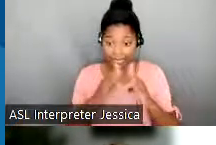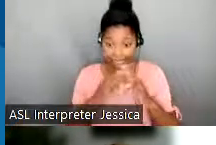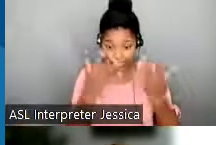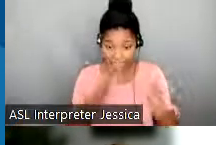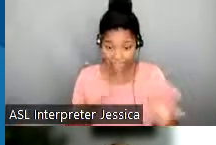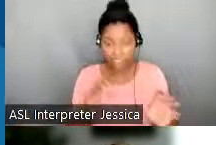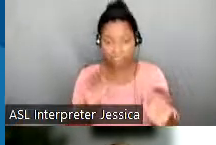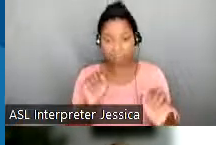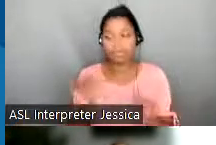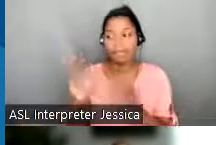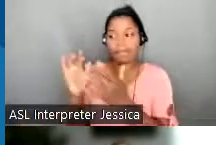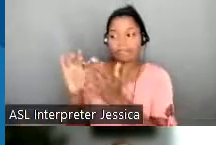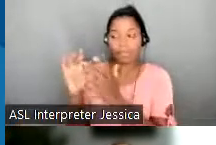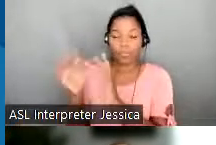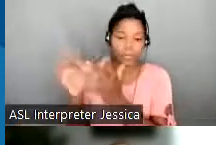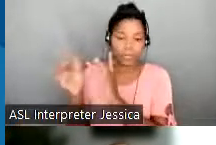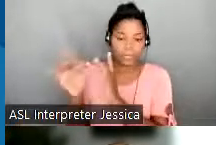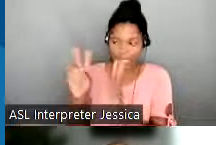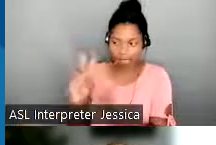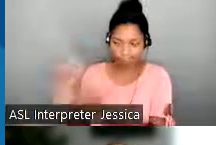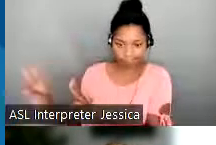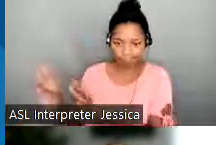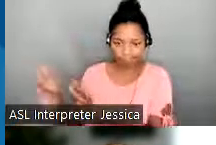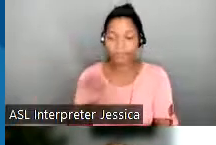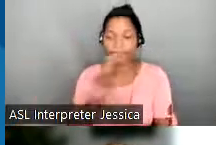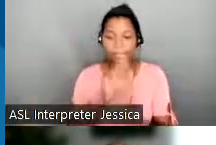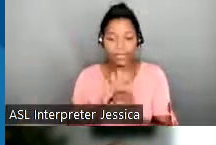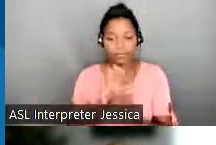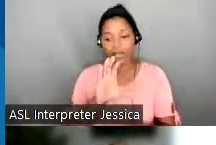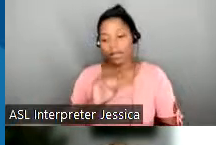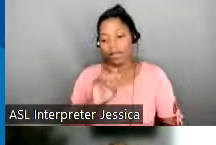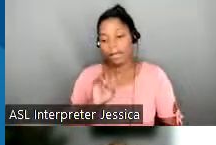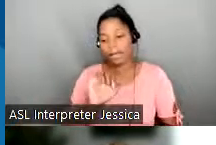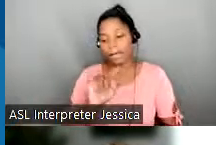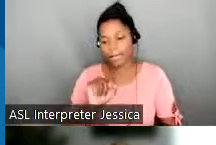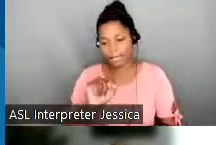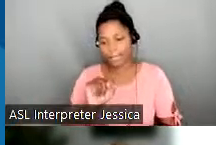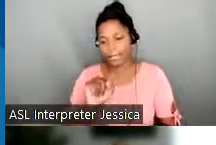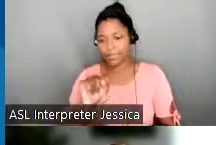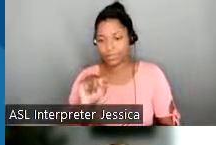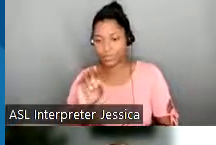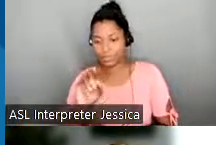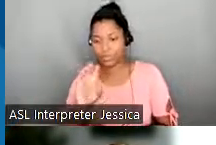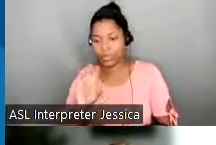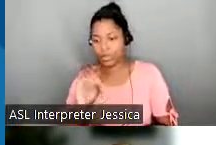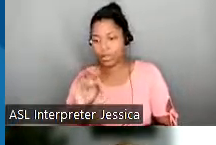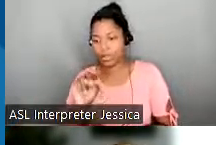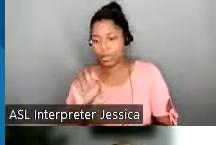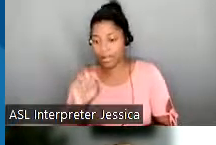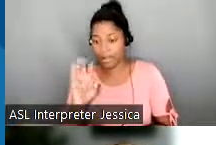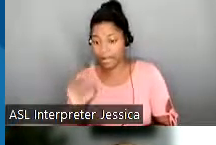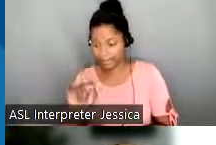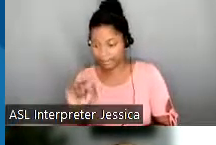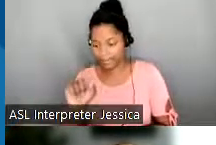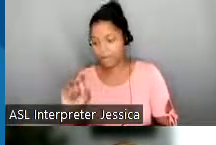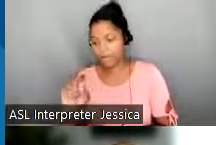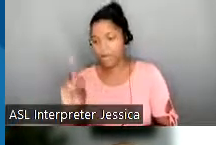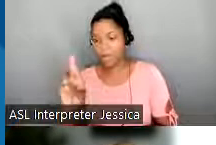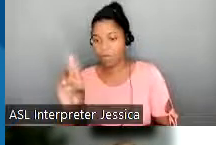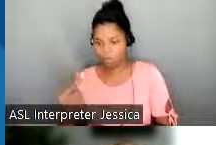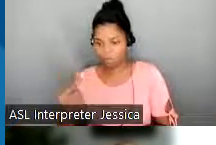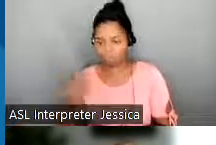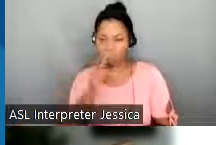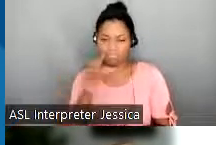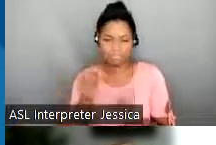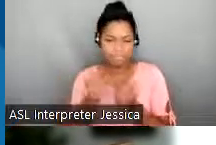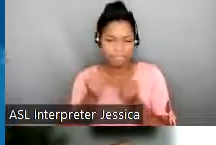project website, committoconnect.org, which we'll put in the chat. It contains a wealth of information and resources. Commit